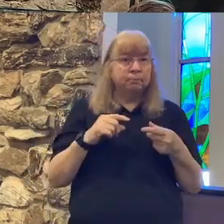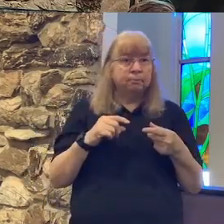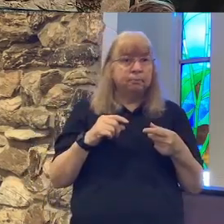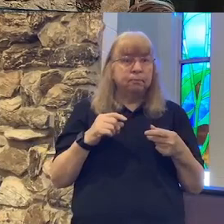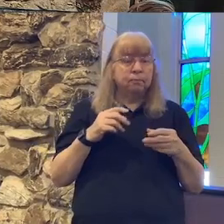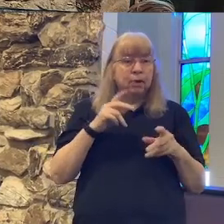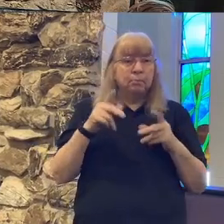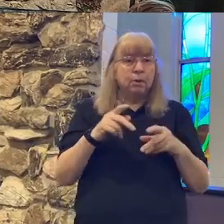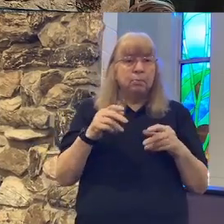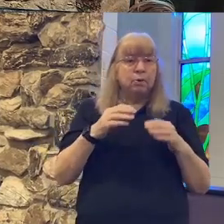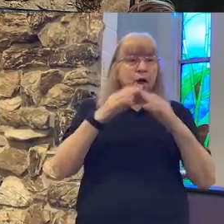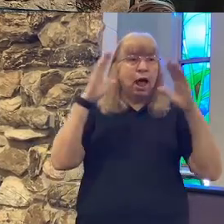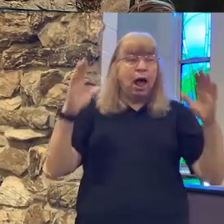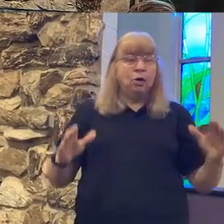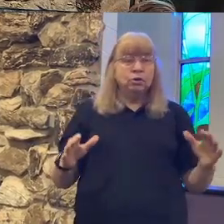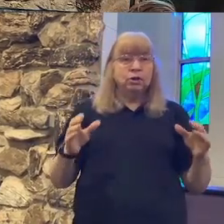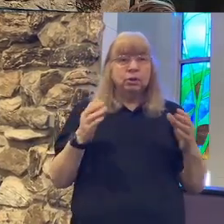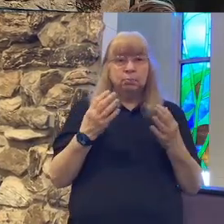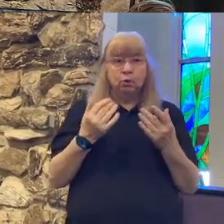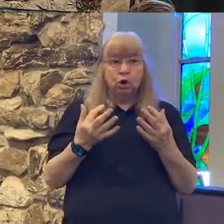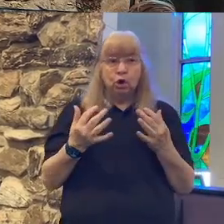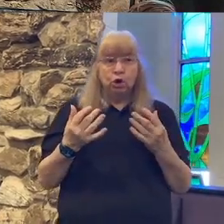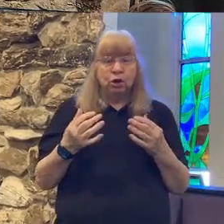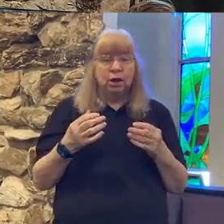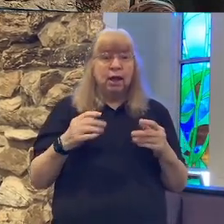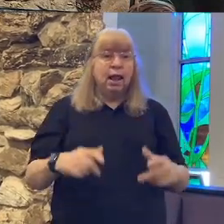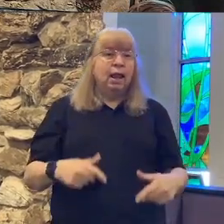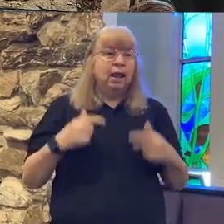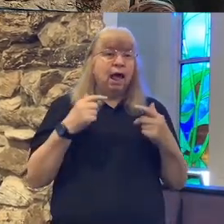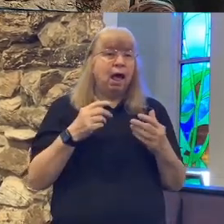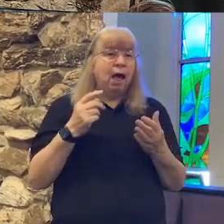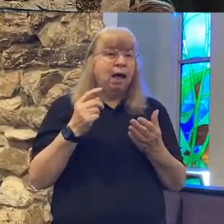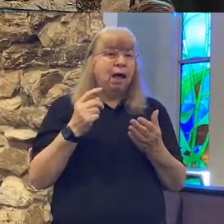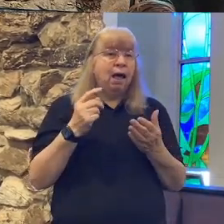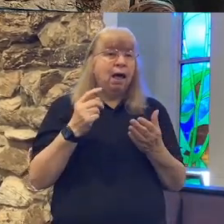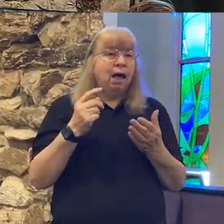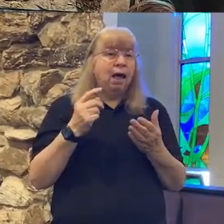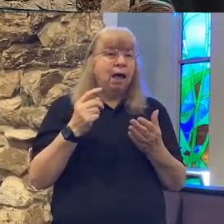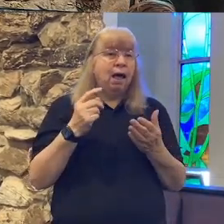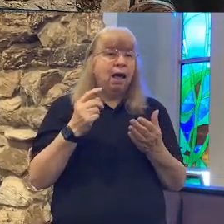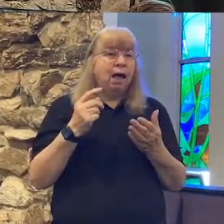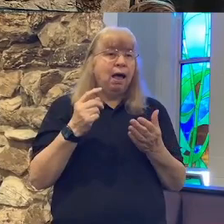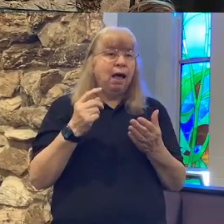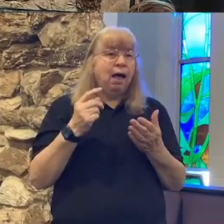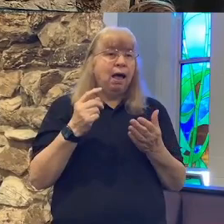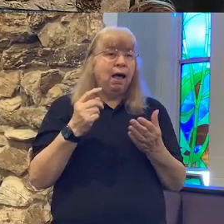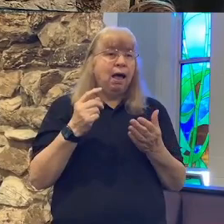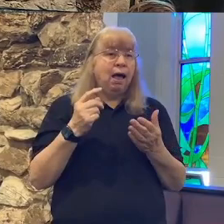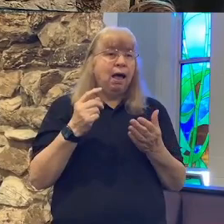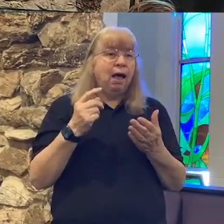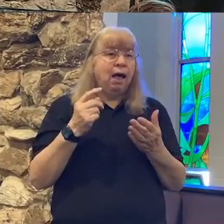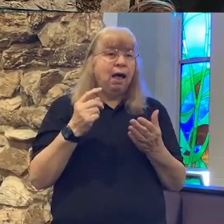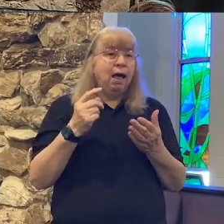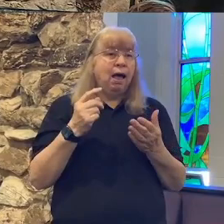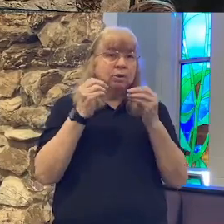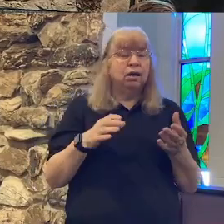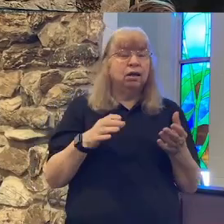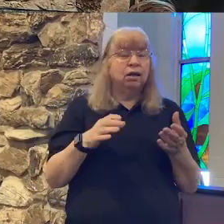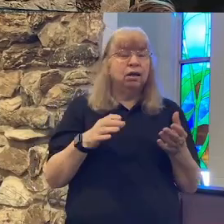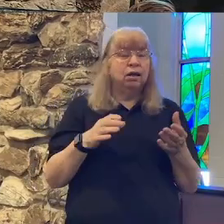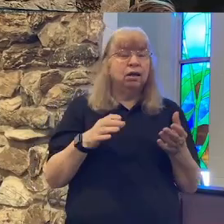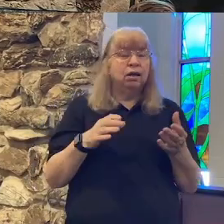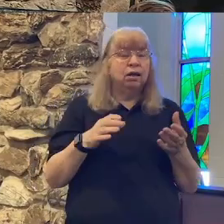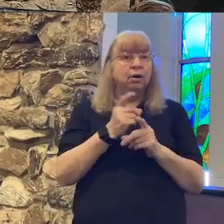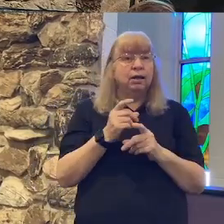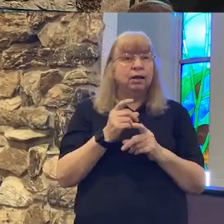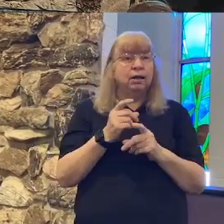People's houses burn. Lives sometimes are lost. Right? So fire